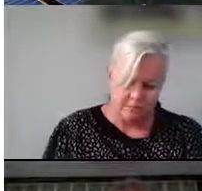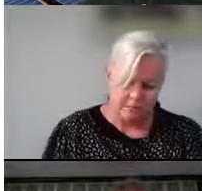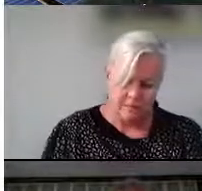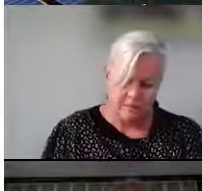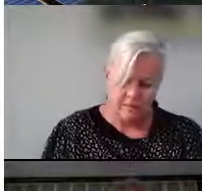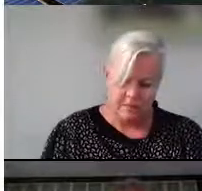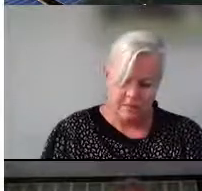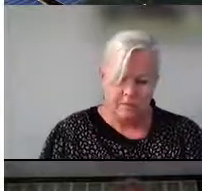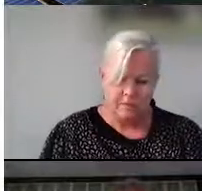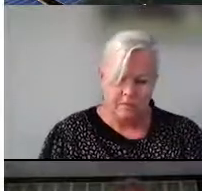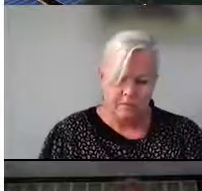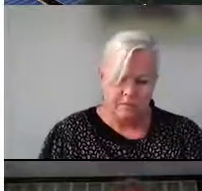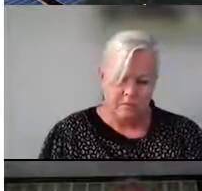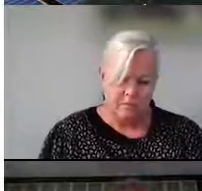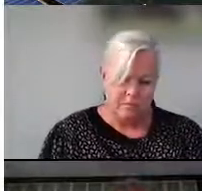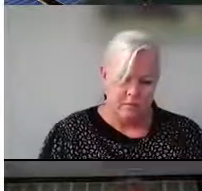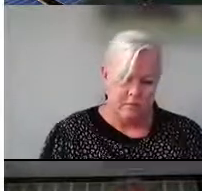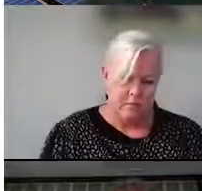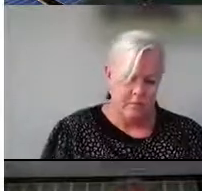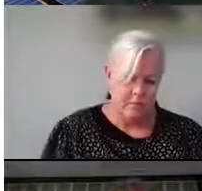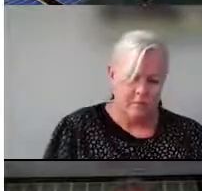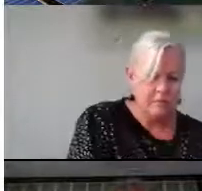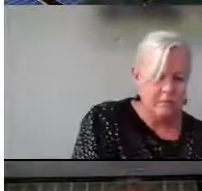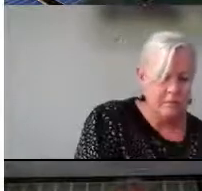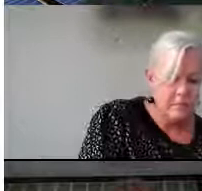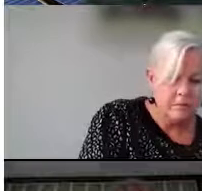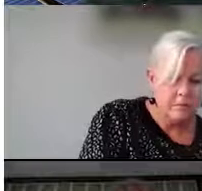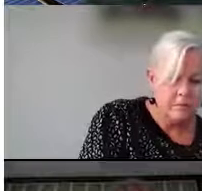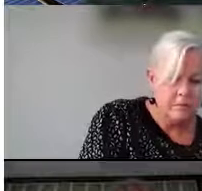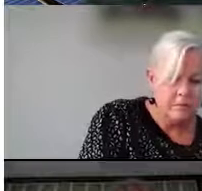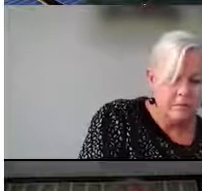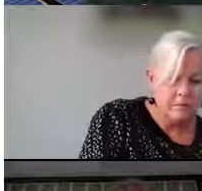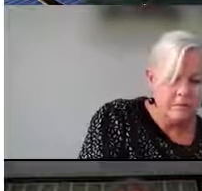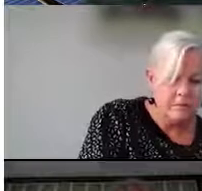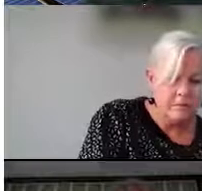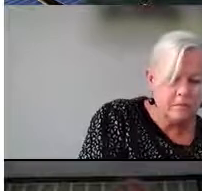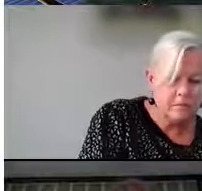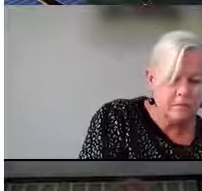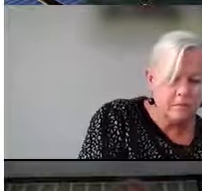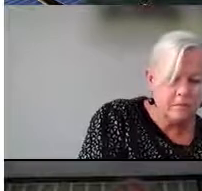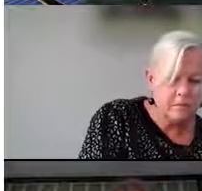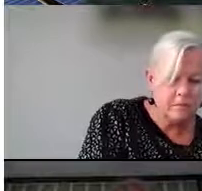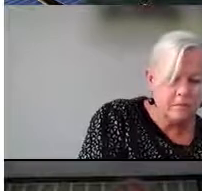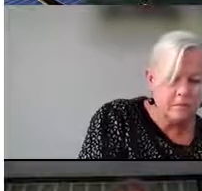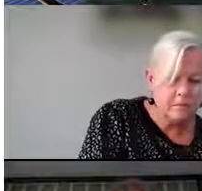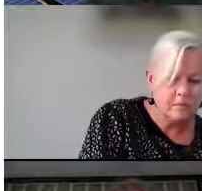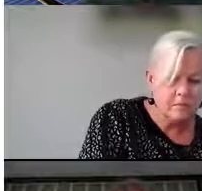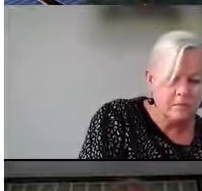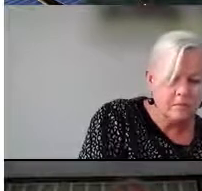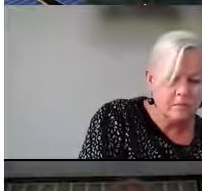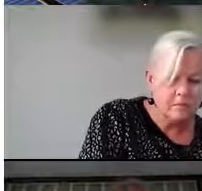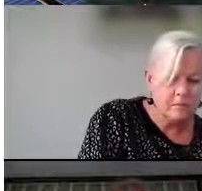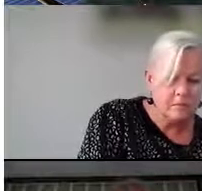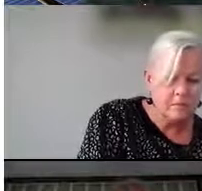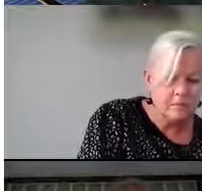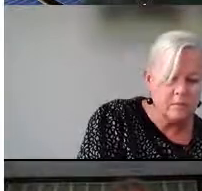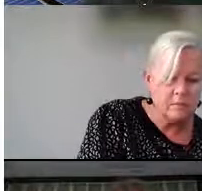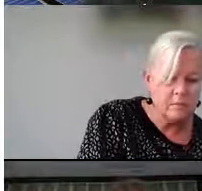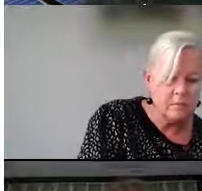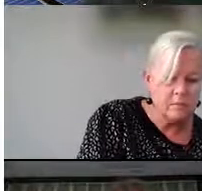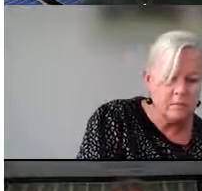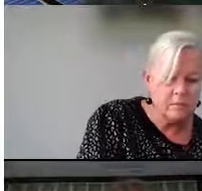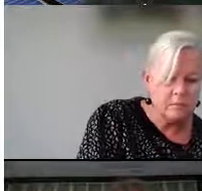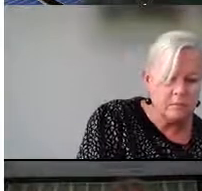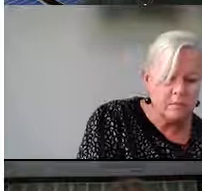And then our irrigation scheduling app allowed all of their irrigation processes to be scheduled over a